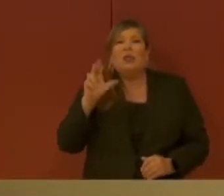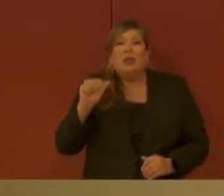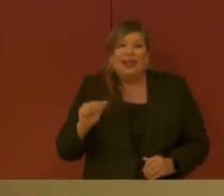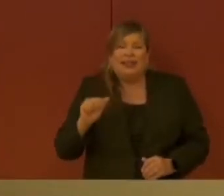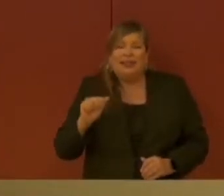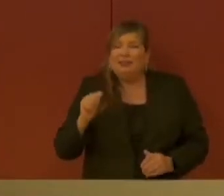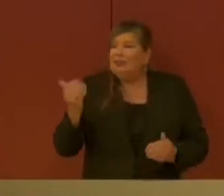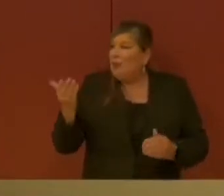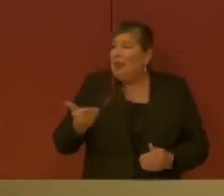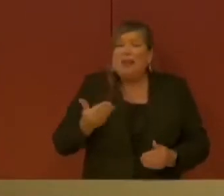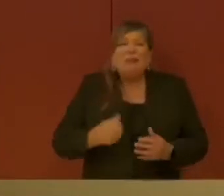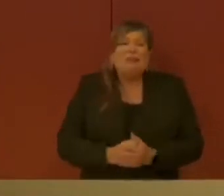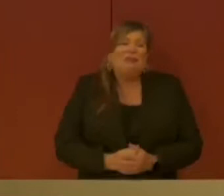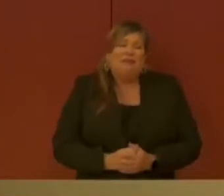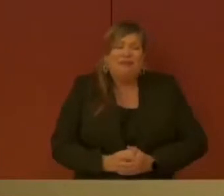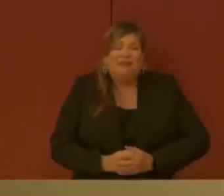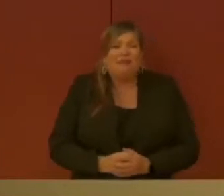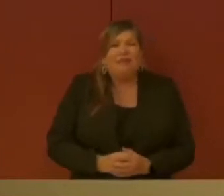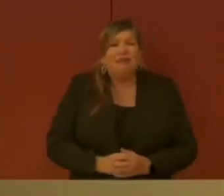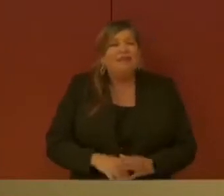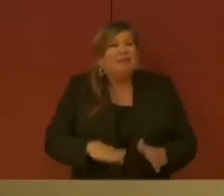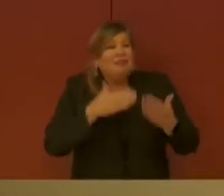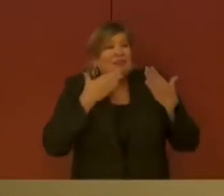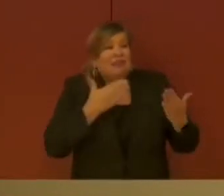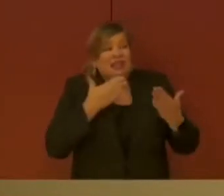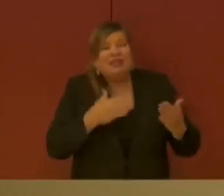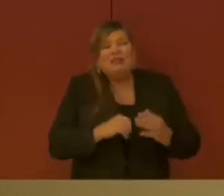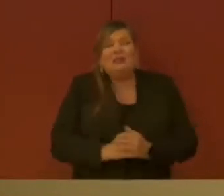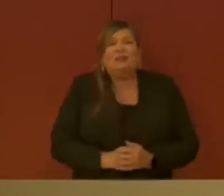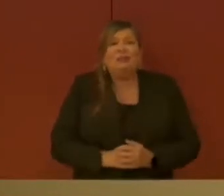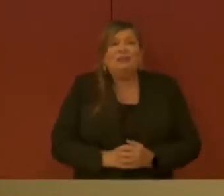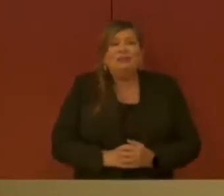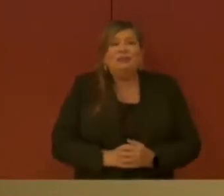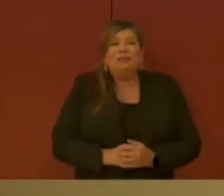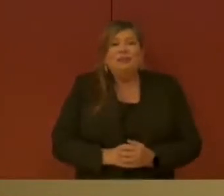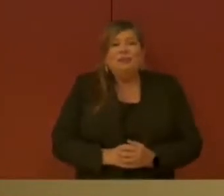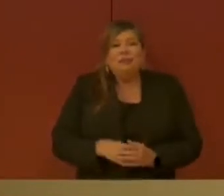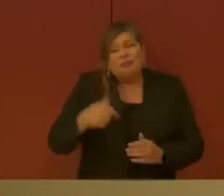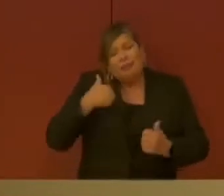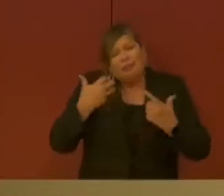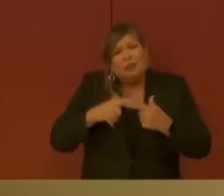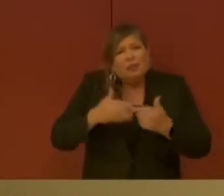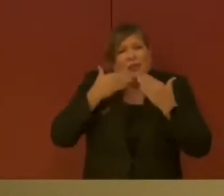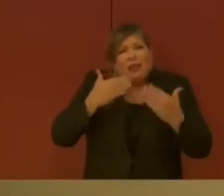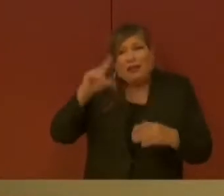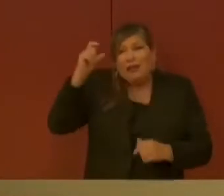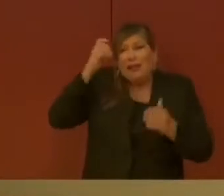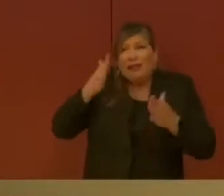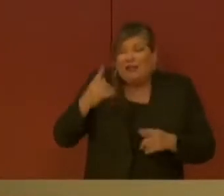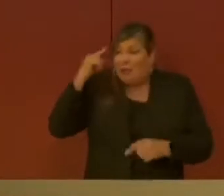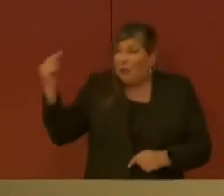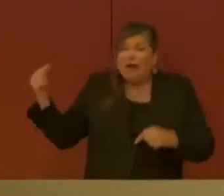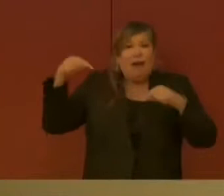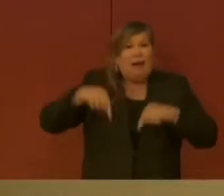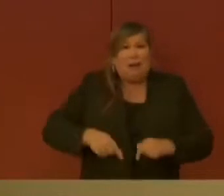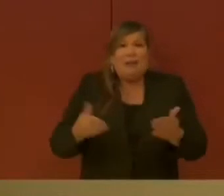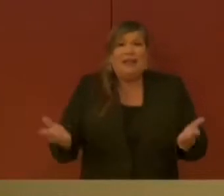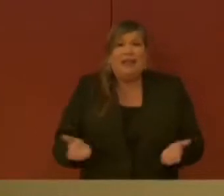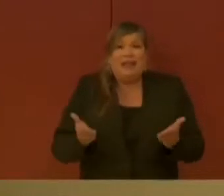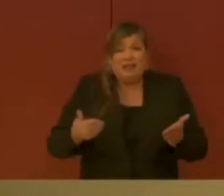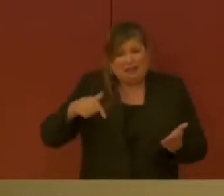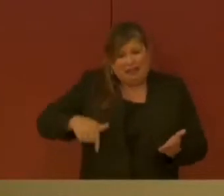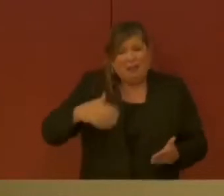Okay. Thank you, Mayor. I want to thank the governor for coming into this area, our hometown, my hometown,